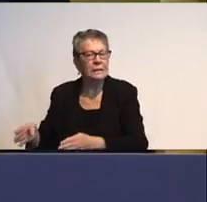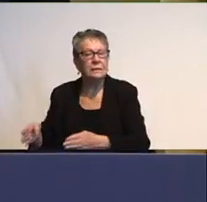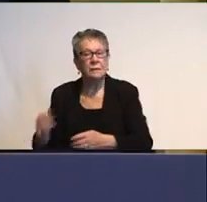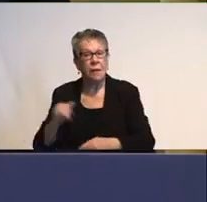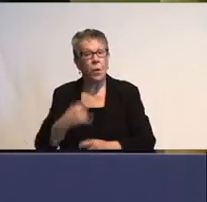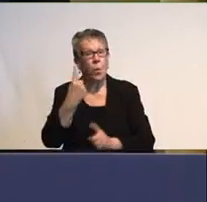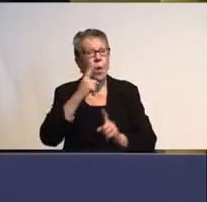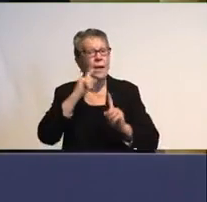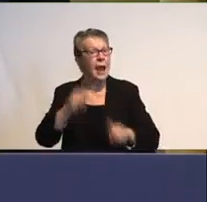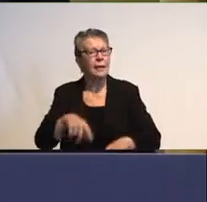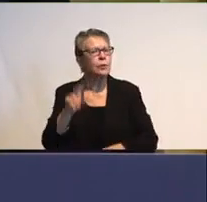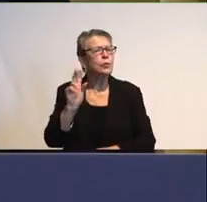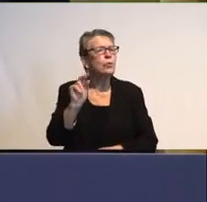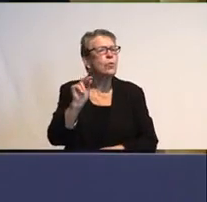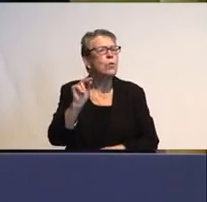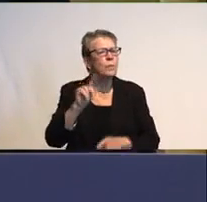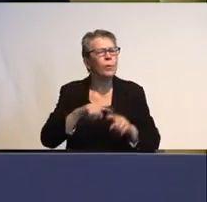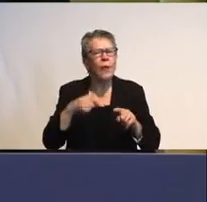specific on that.